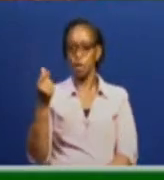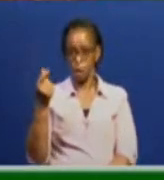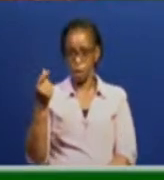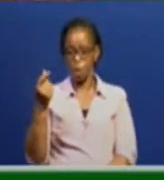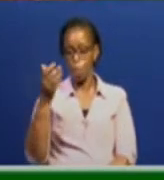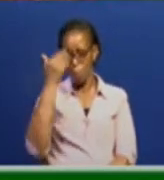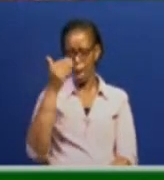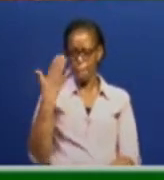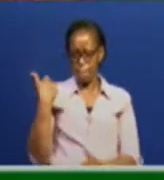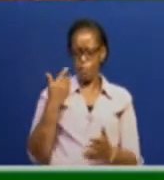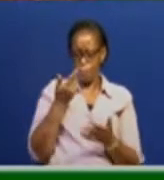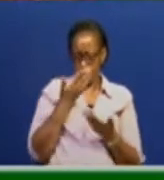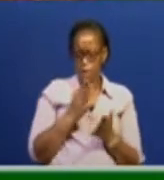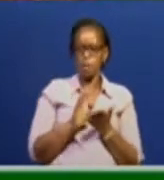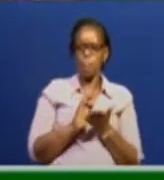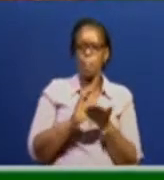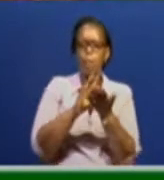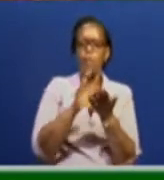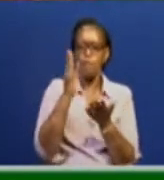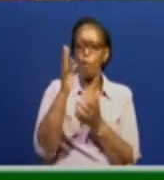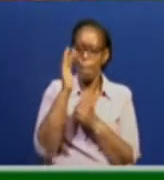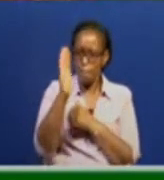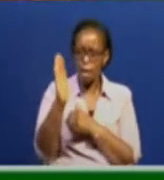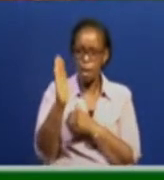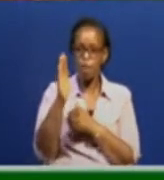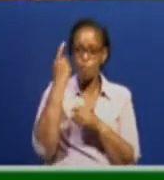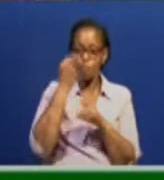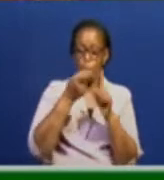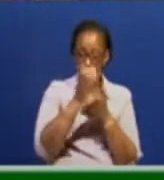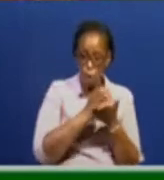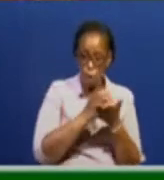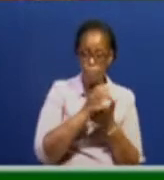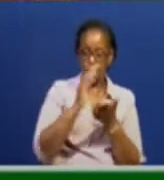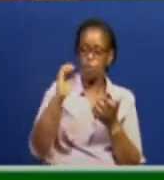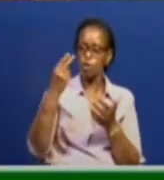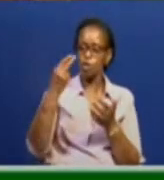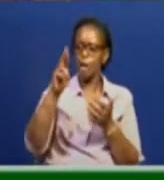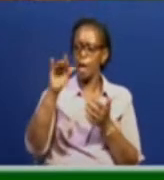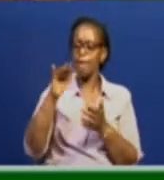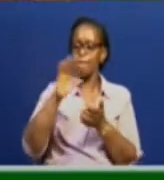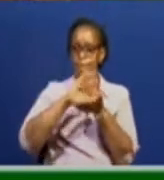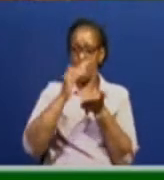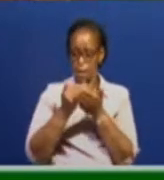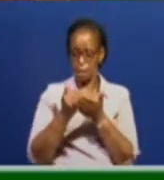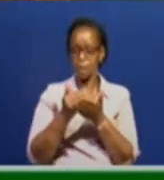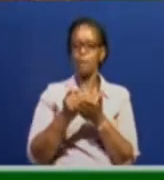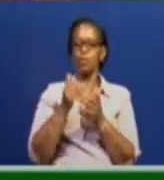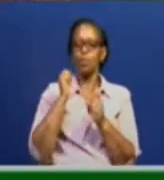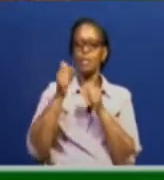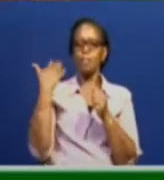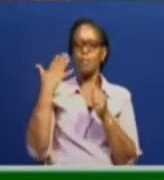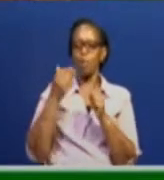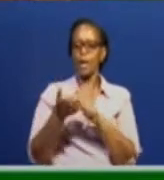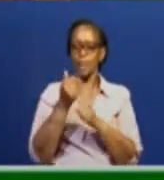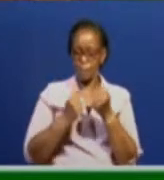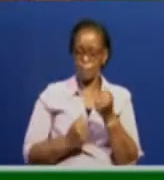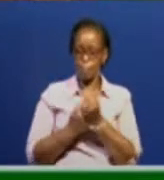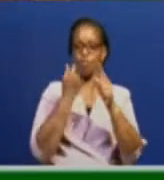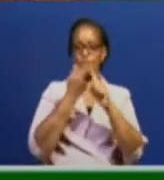the allocation of Kenya shillings 4 billion from the coffee cherry fund that was ably facilitated by this